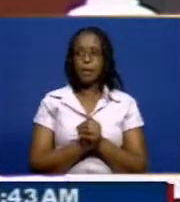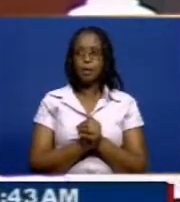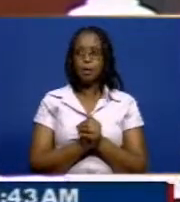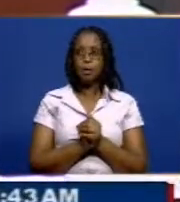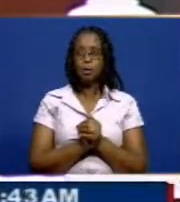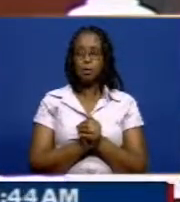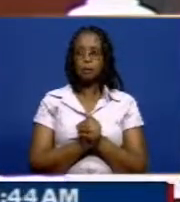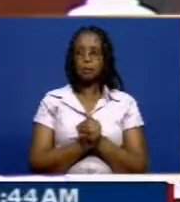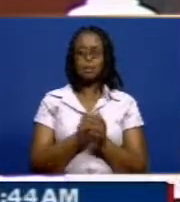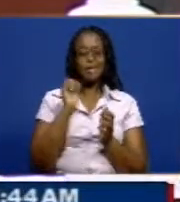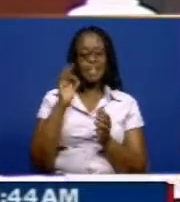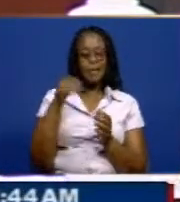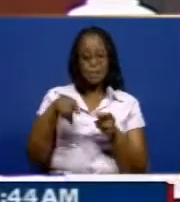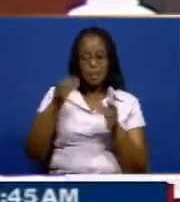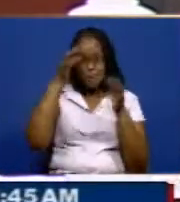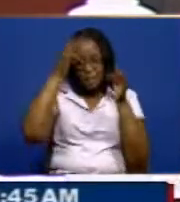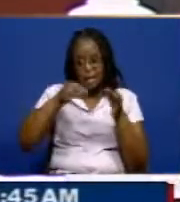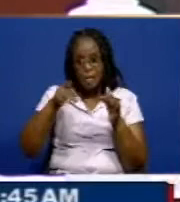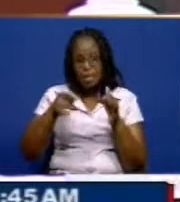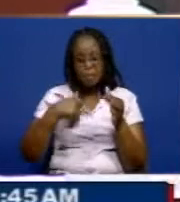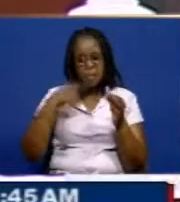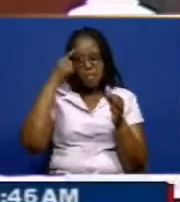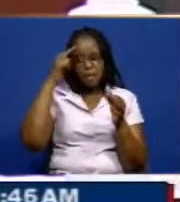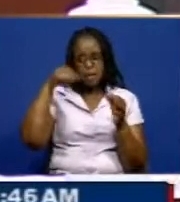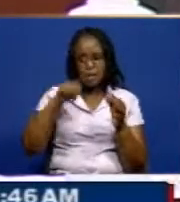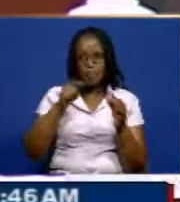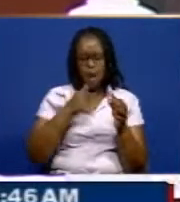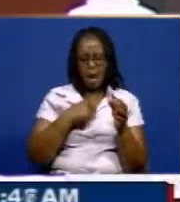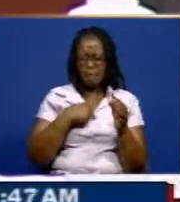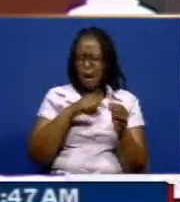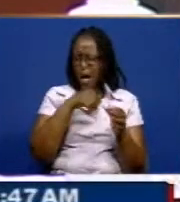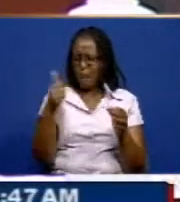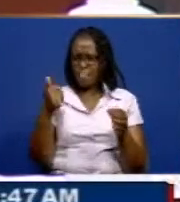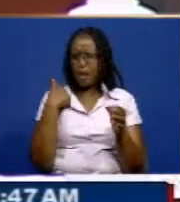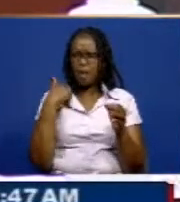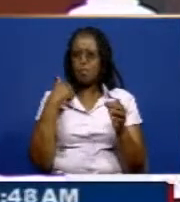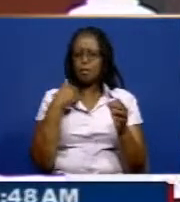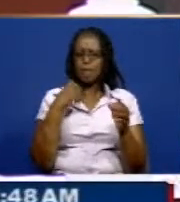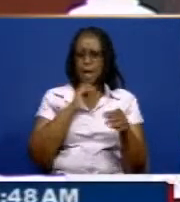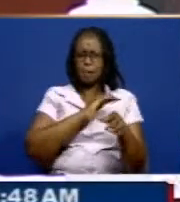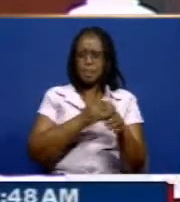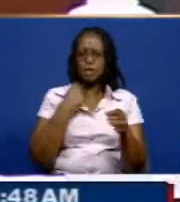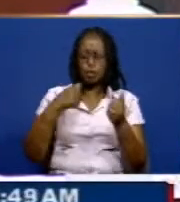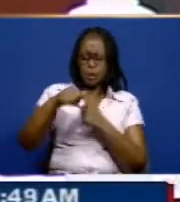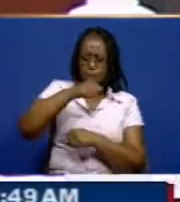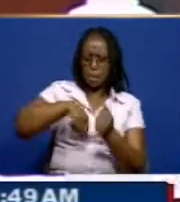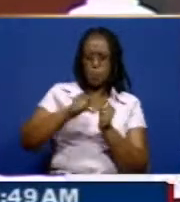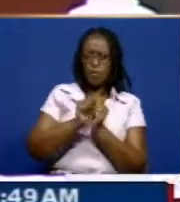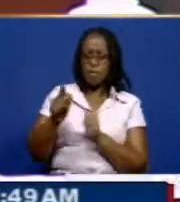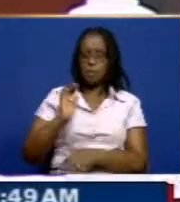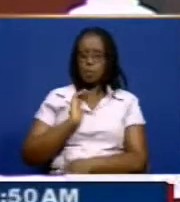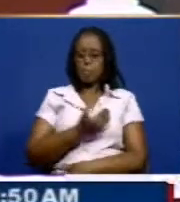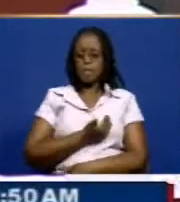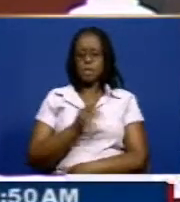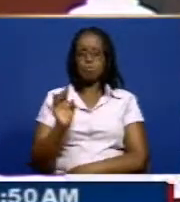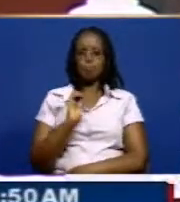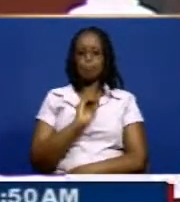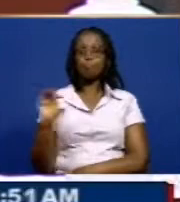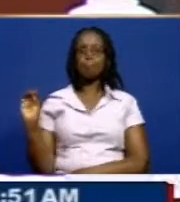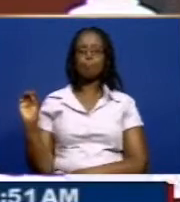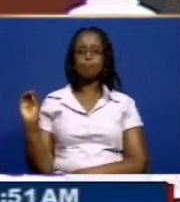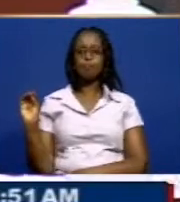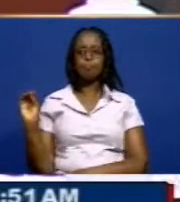I don't think he has any other capacity for interacting with this committee. I think the